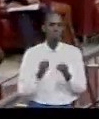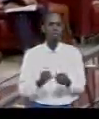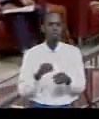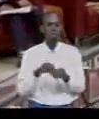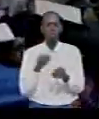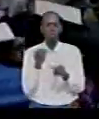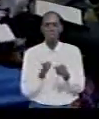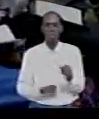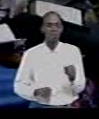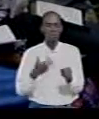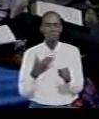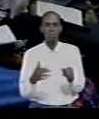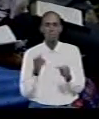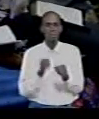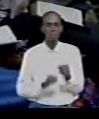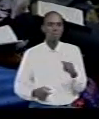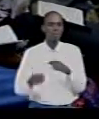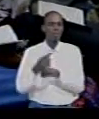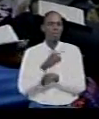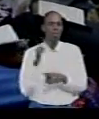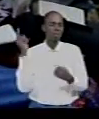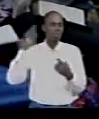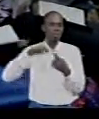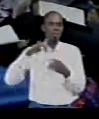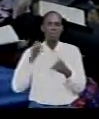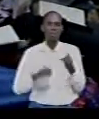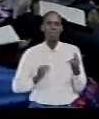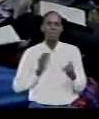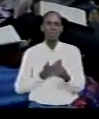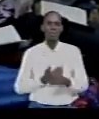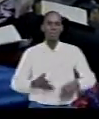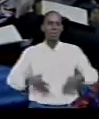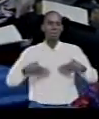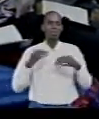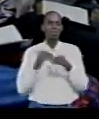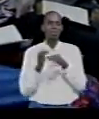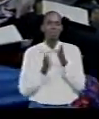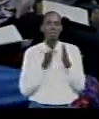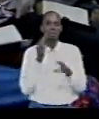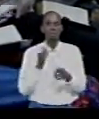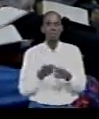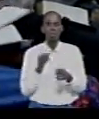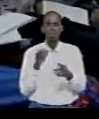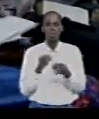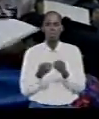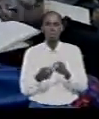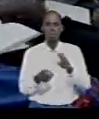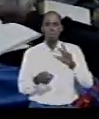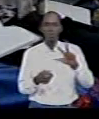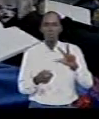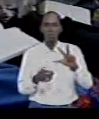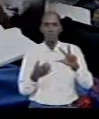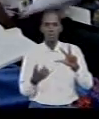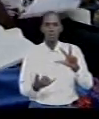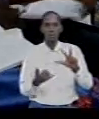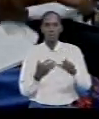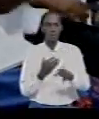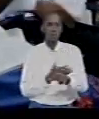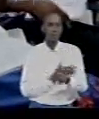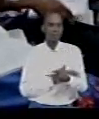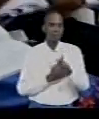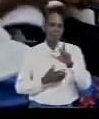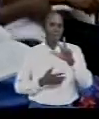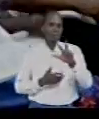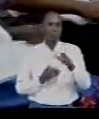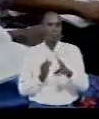to the end of our lives, in Jesus' name. We're coming to number three here. Number three,